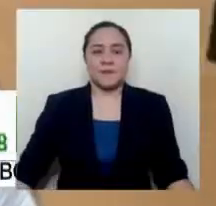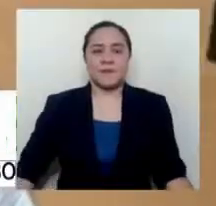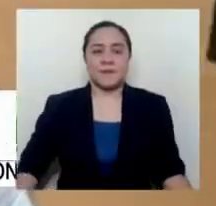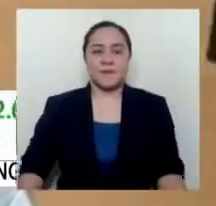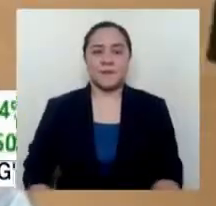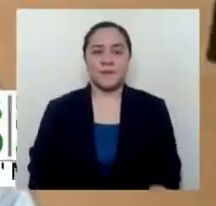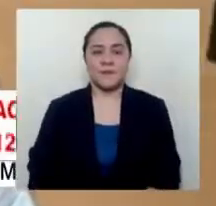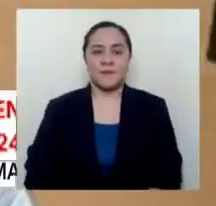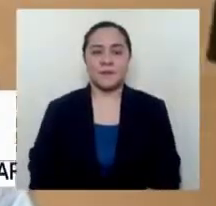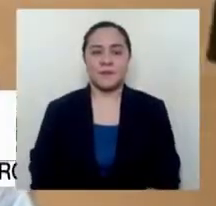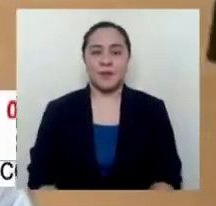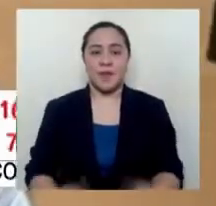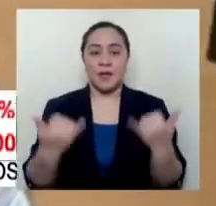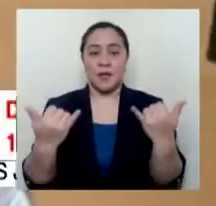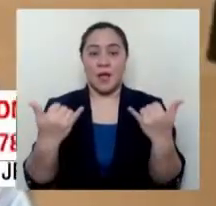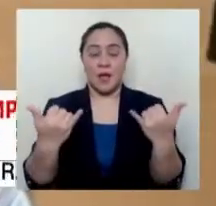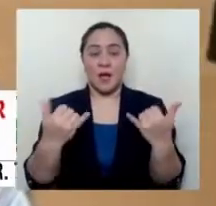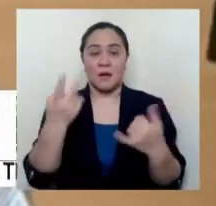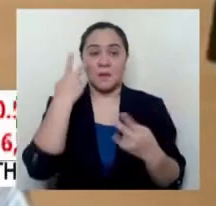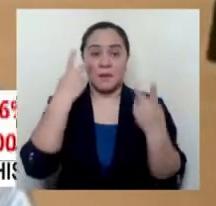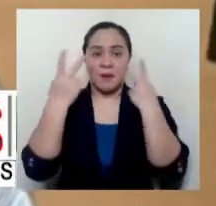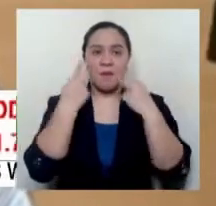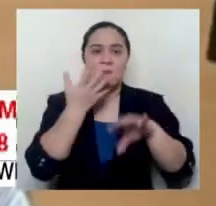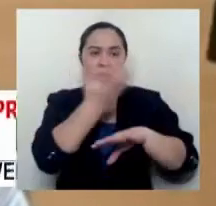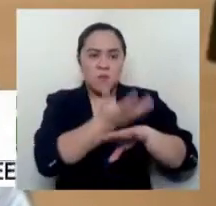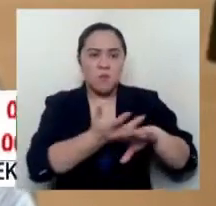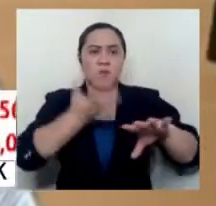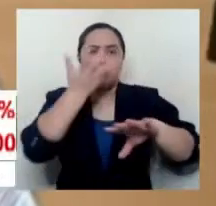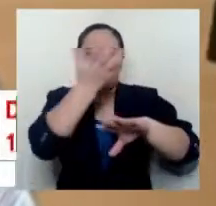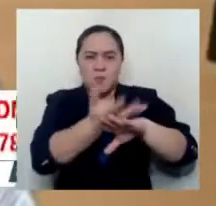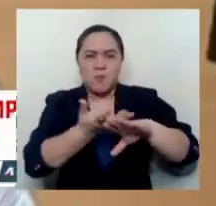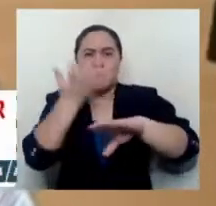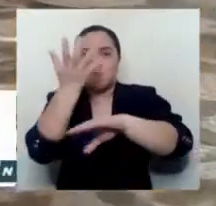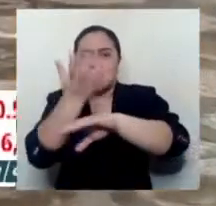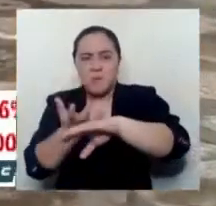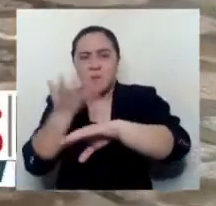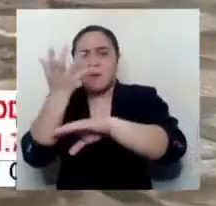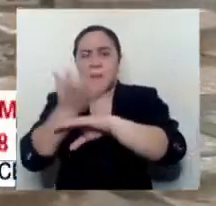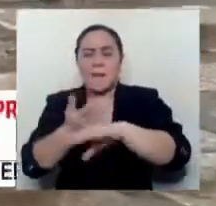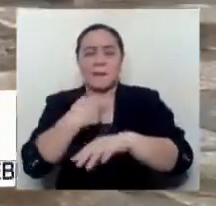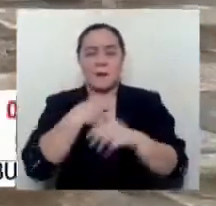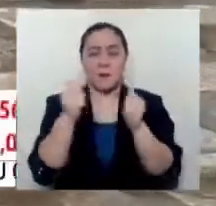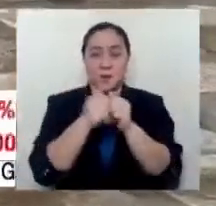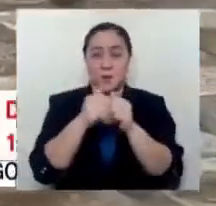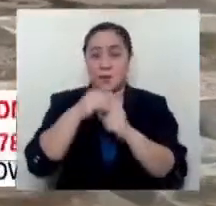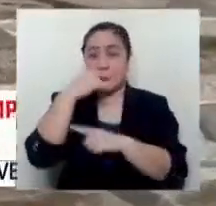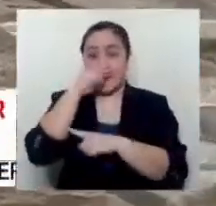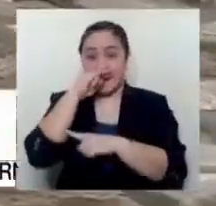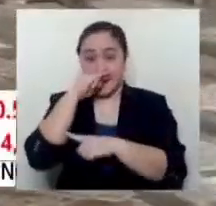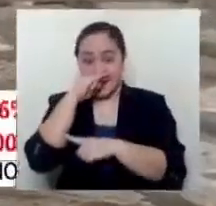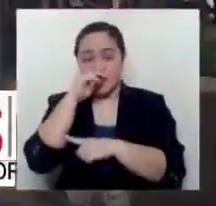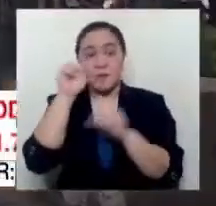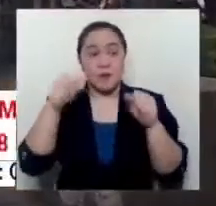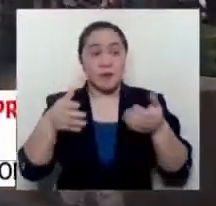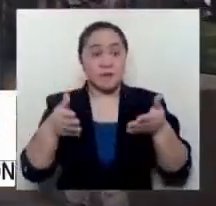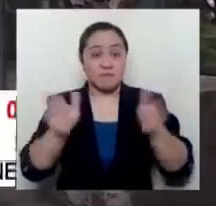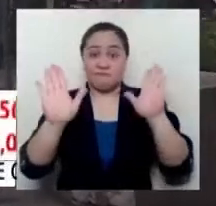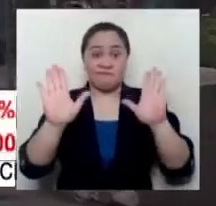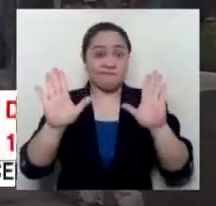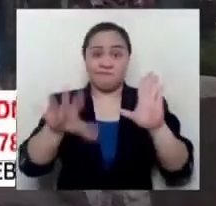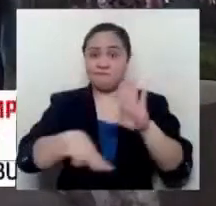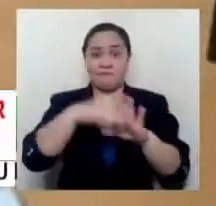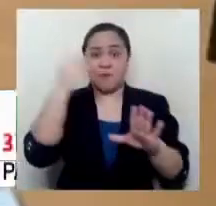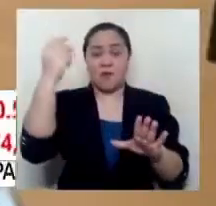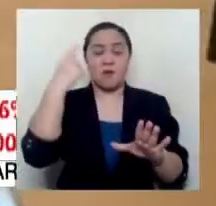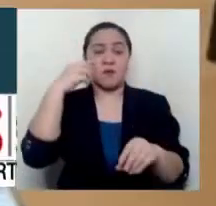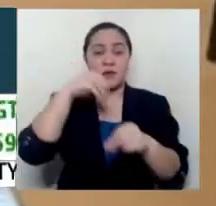Ngayon talagang marami nga nakikiusap nga na dapat sana kasama nila yung mga anak nila. So ngayon, all ages na can enjoy Intramuros.